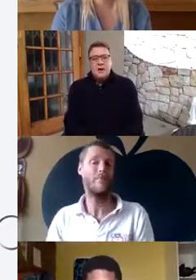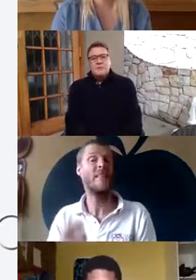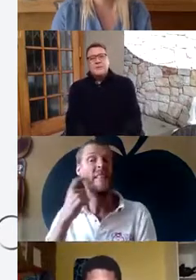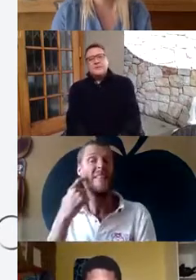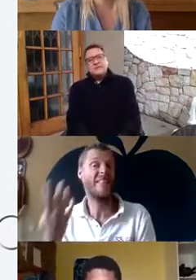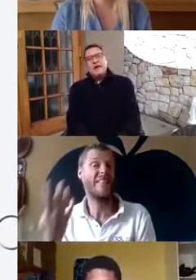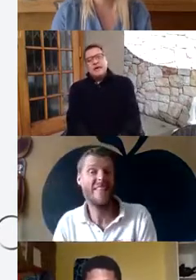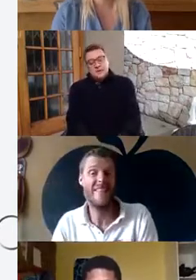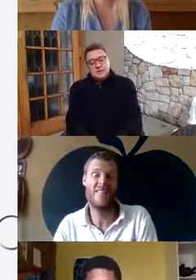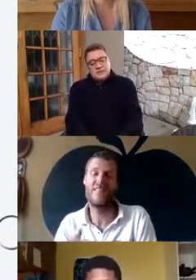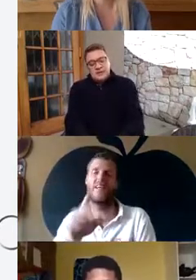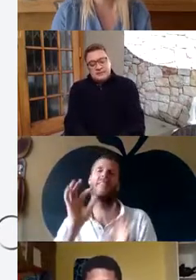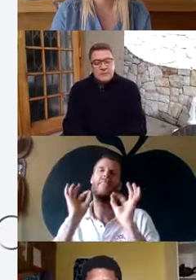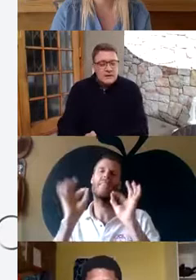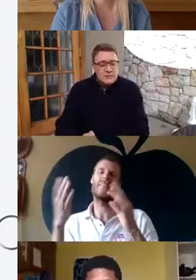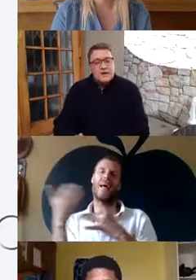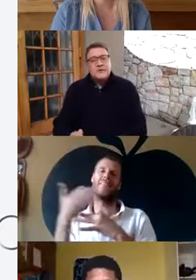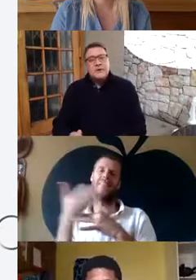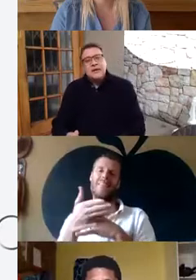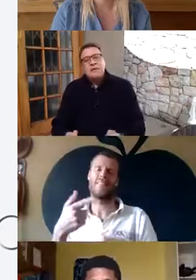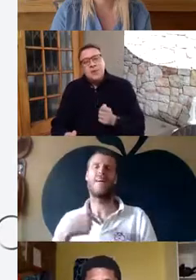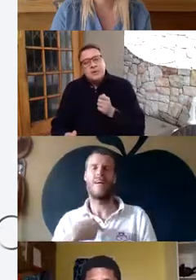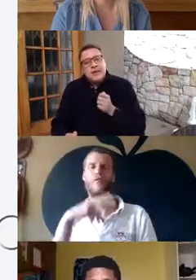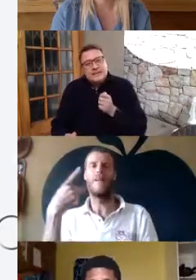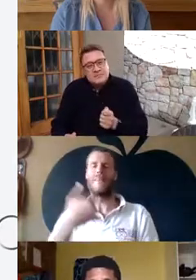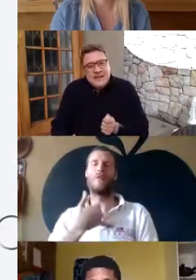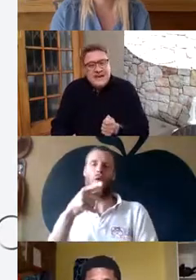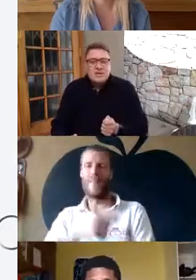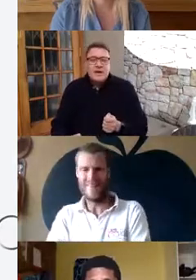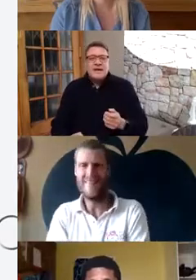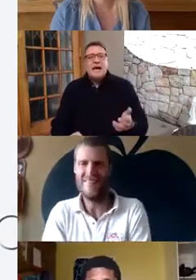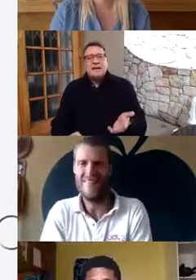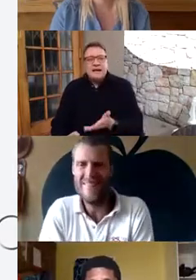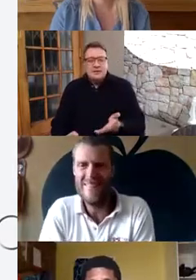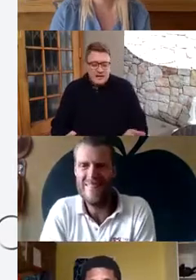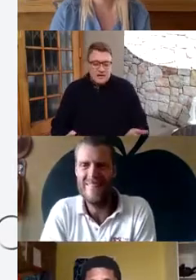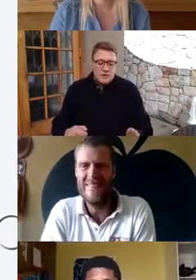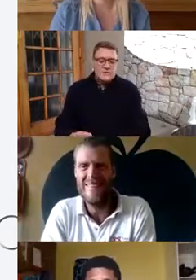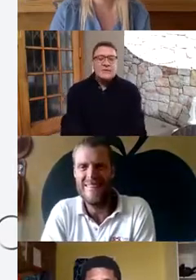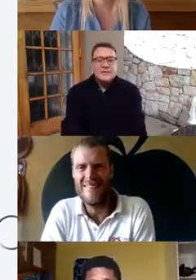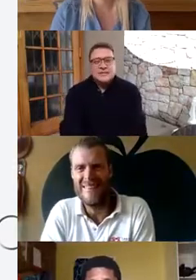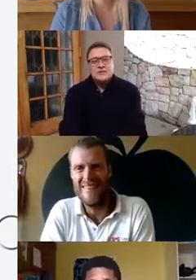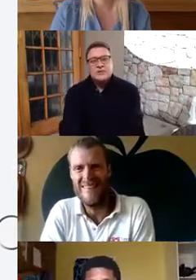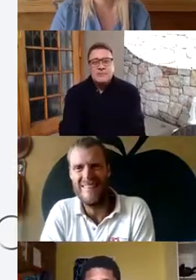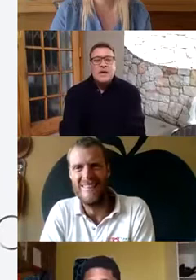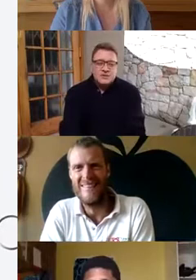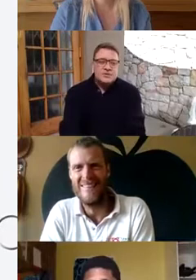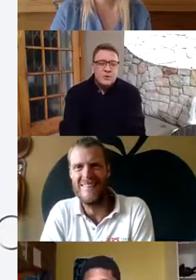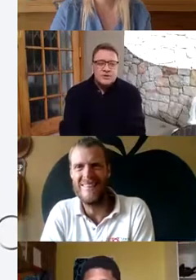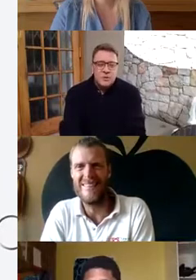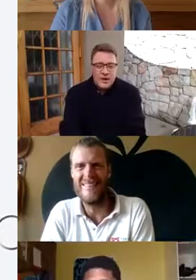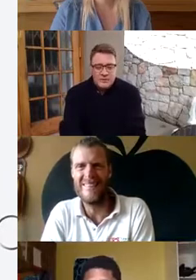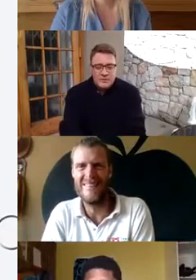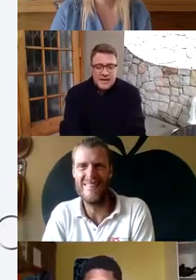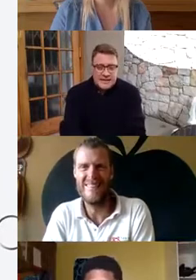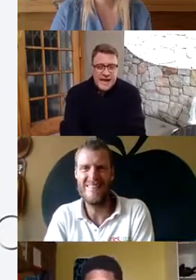you, but they can use the little microphone and the keyboard, speak into it, and then it will convert text to them. So it's